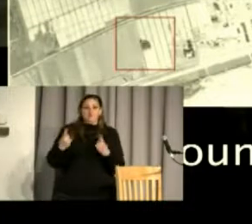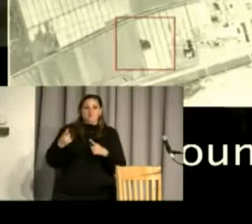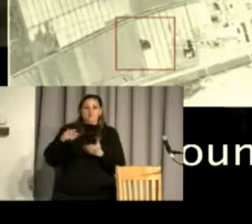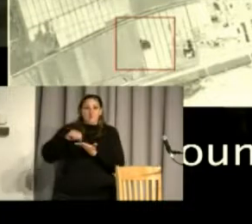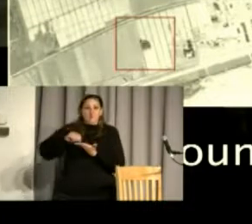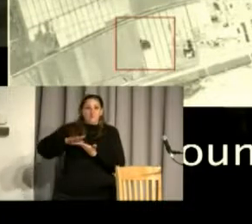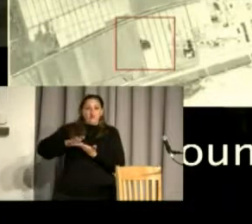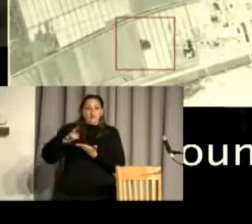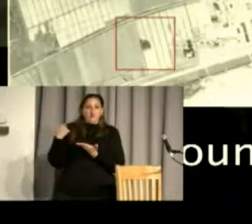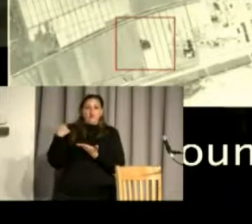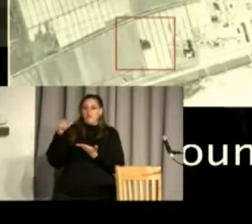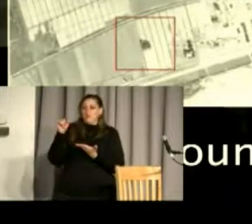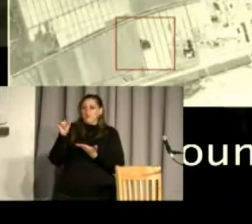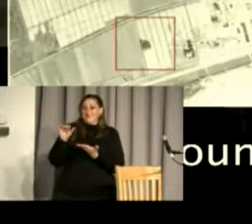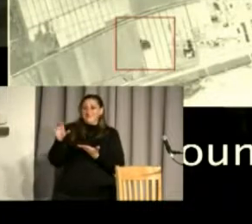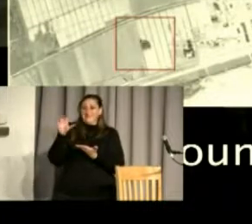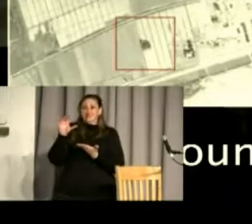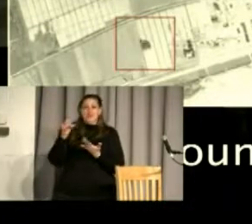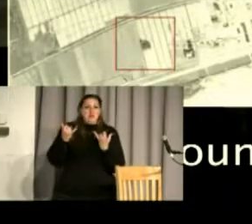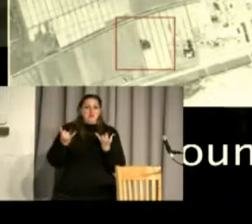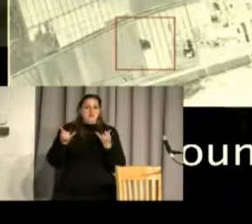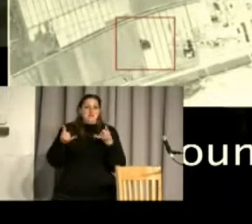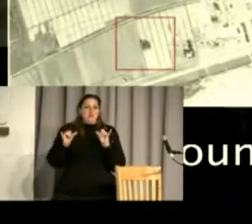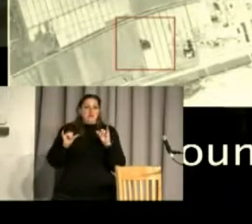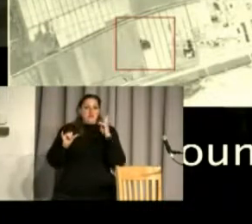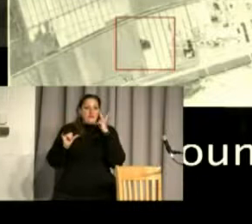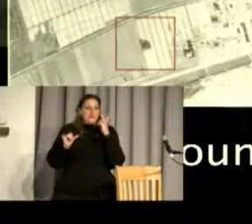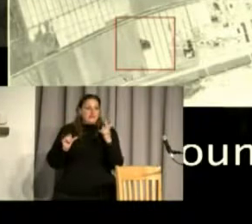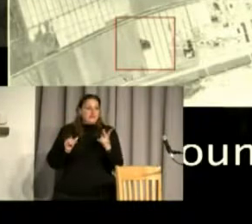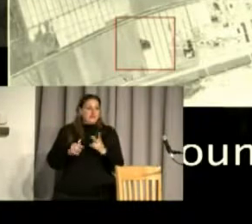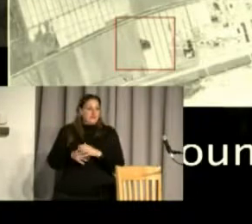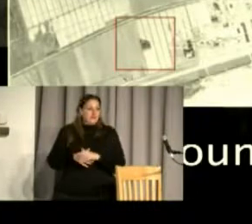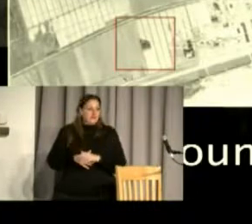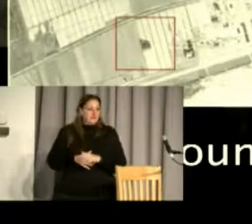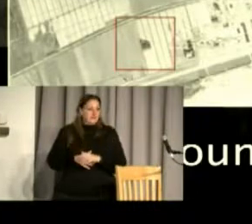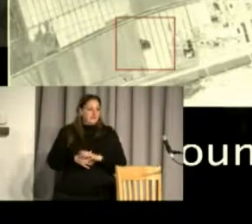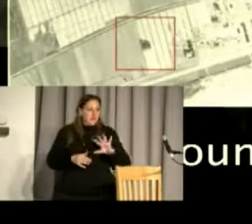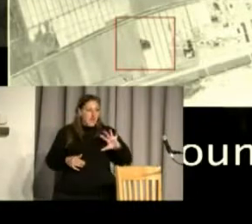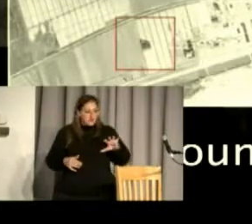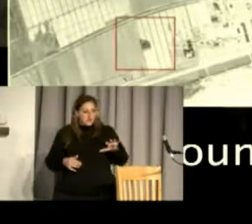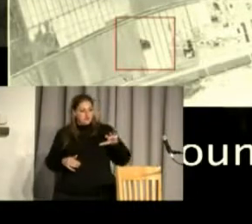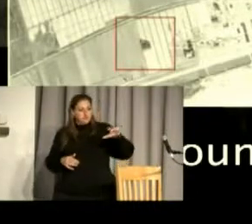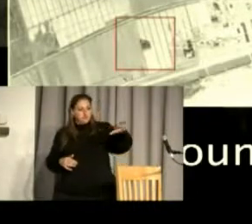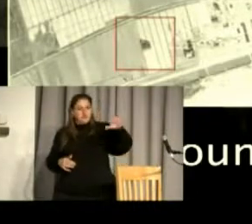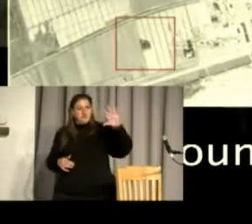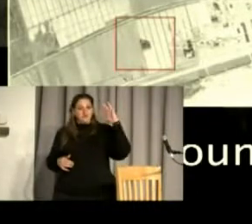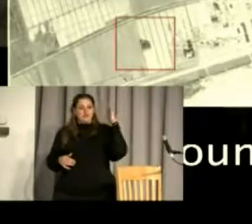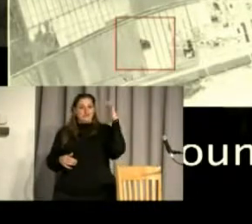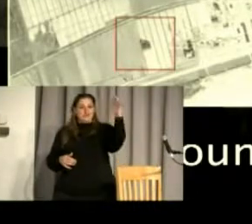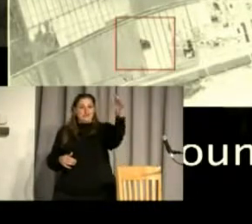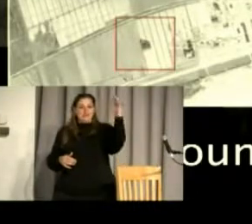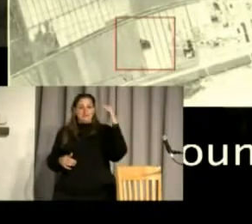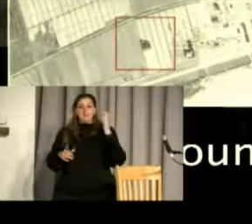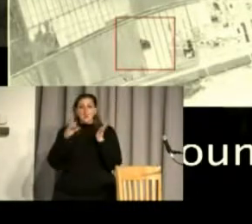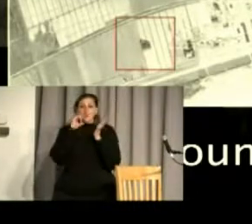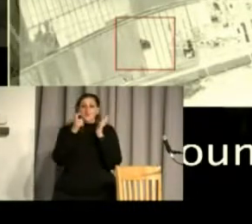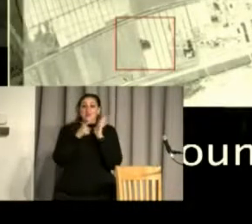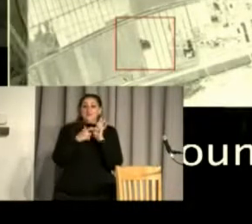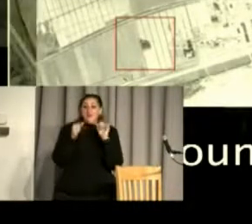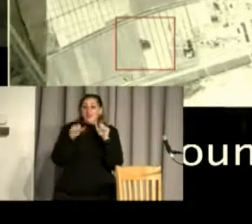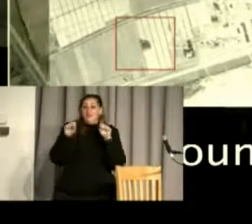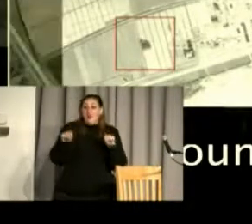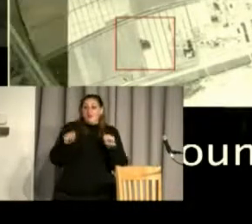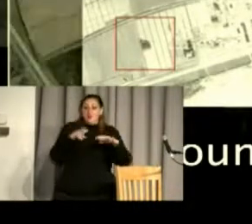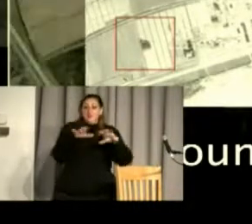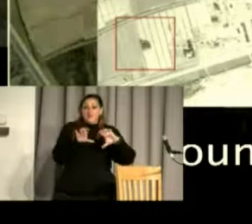the 20th century and sometimes today as this patch of trees. So identifying these possible